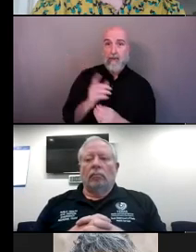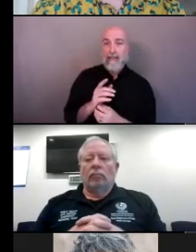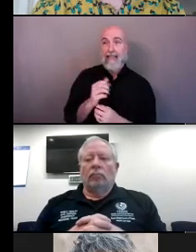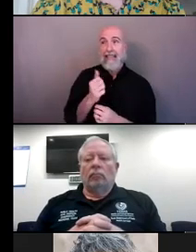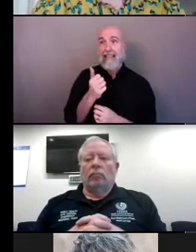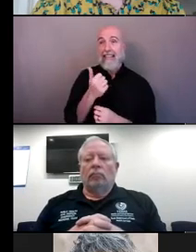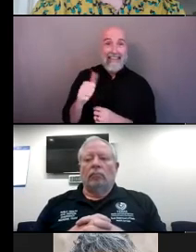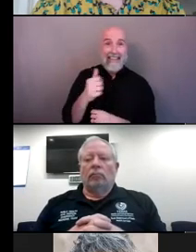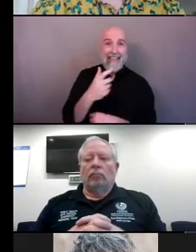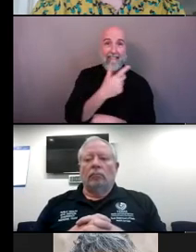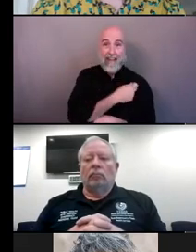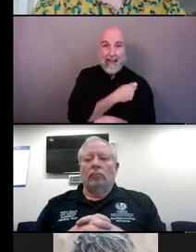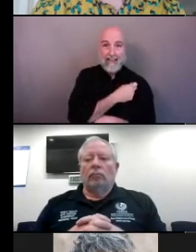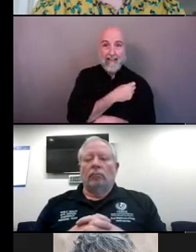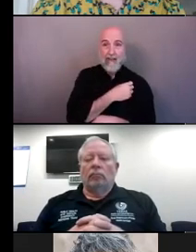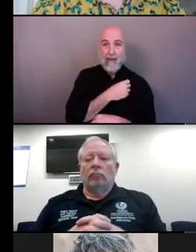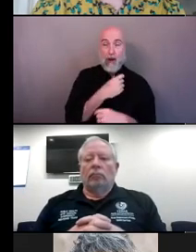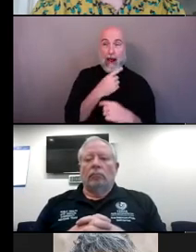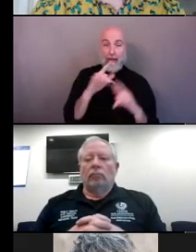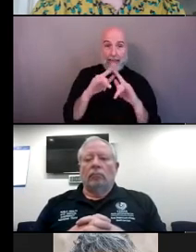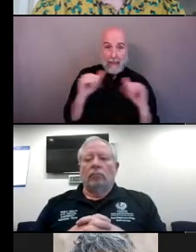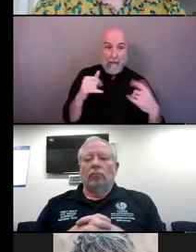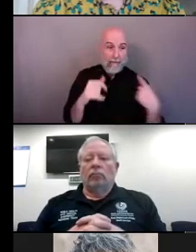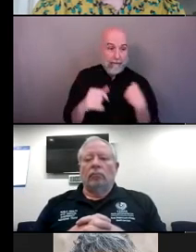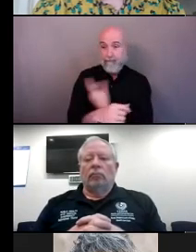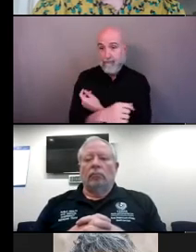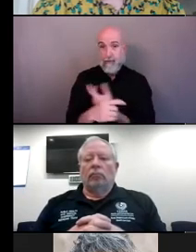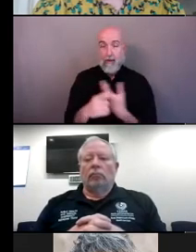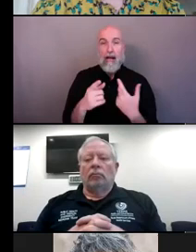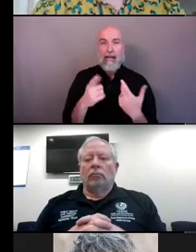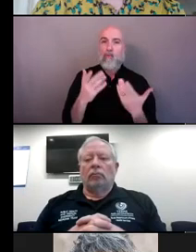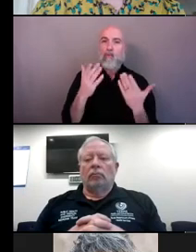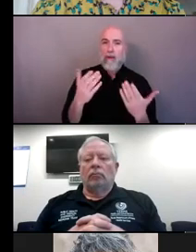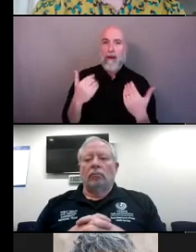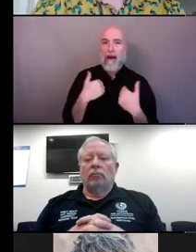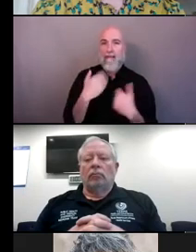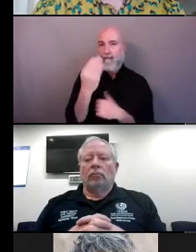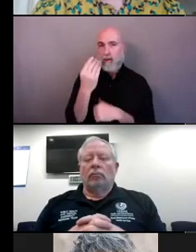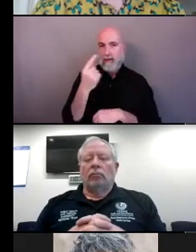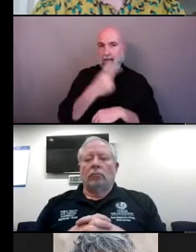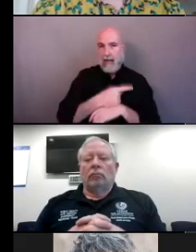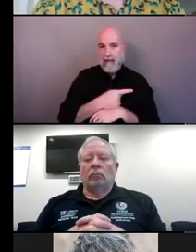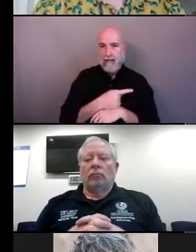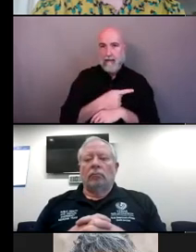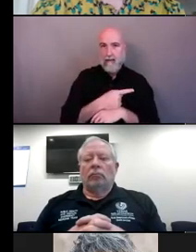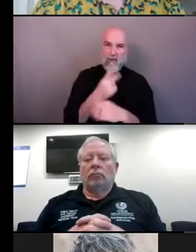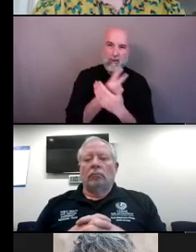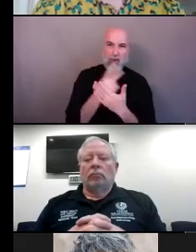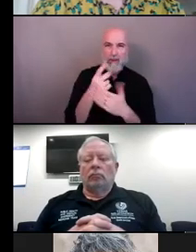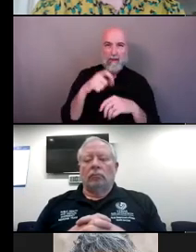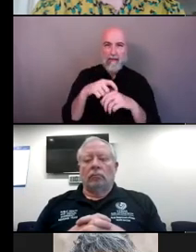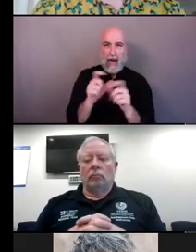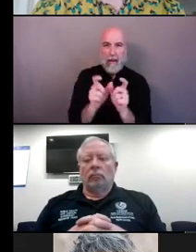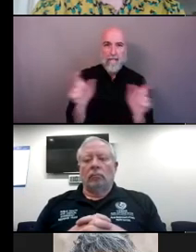any vaccine, co-administration of any vaccine, it is recommended to have 14 days or 2 weeks of time